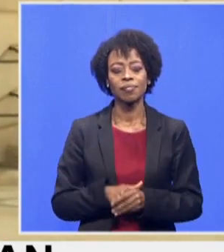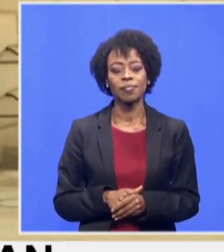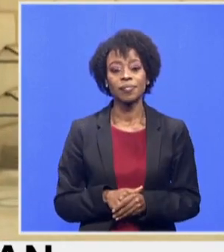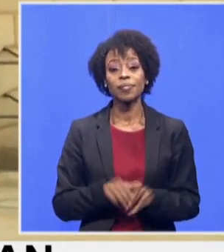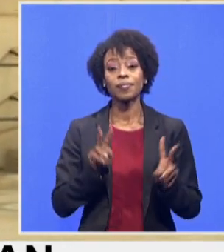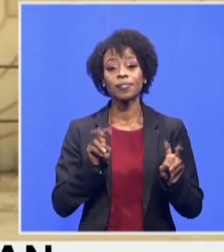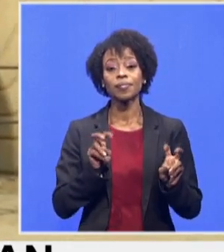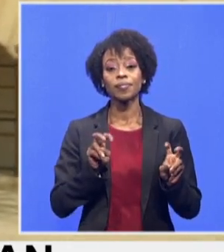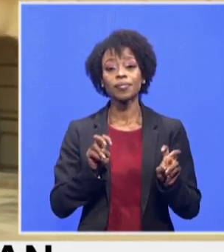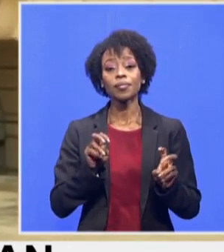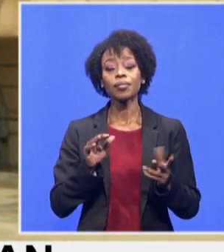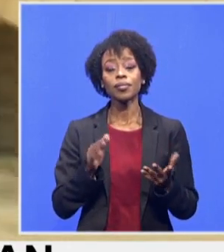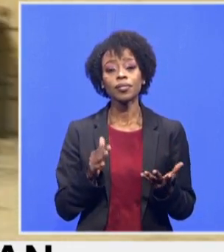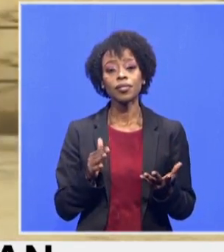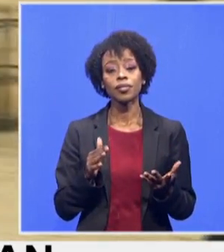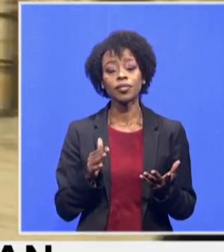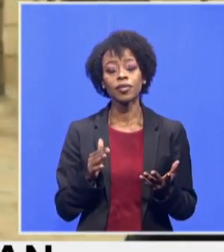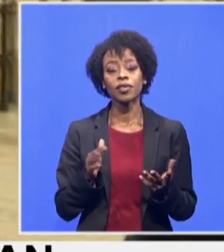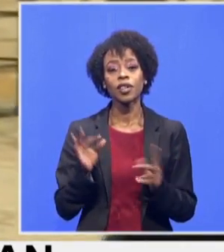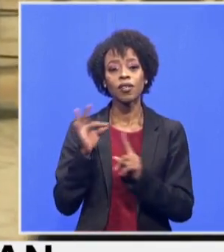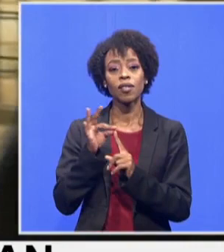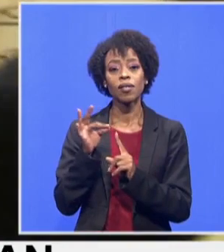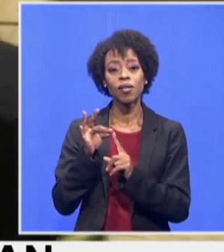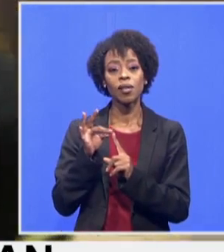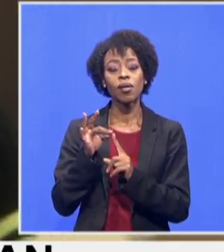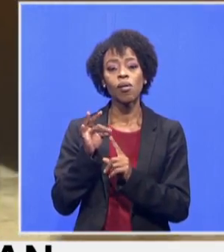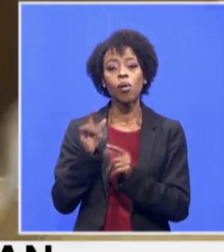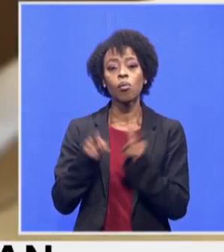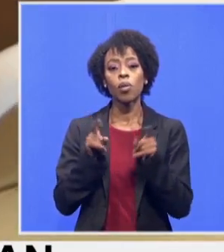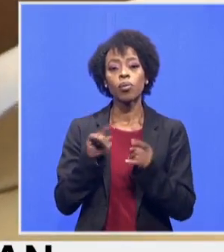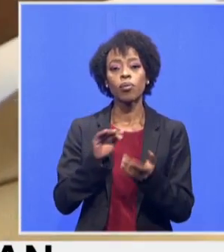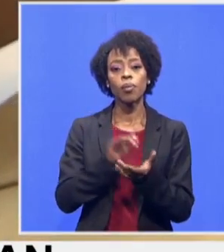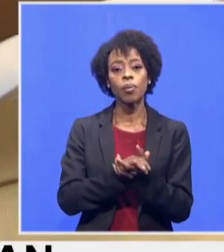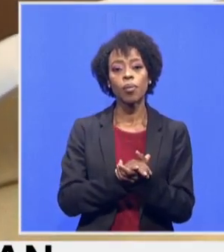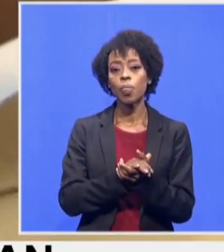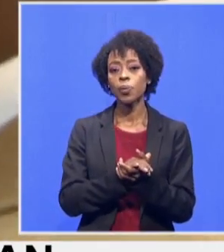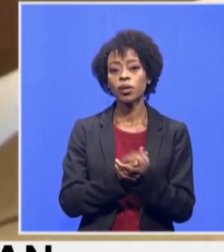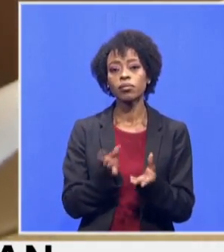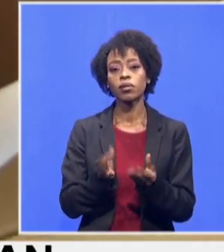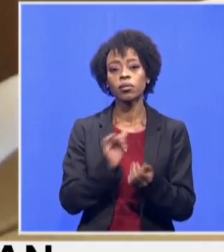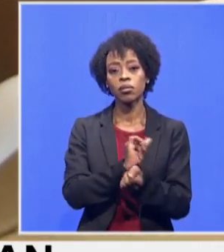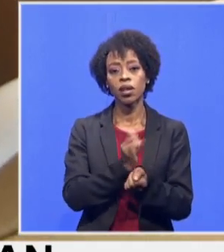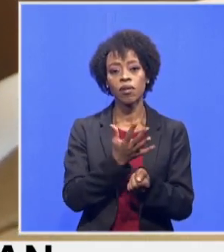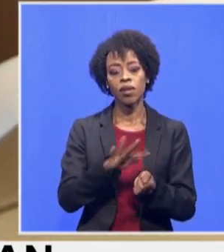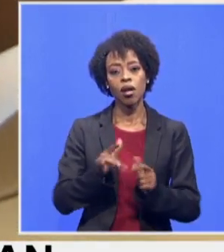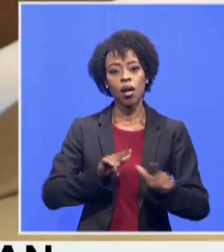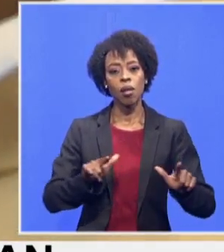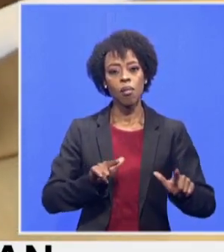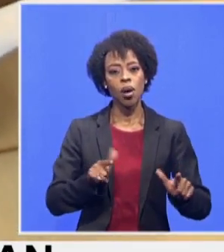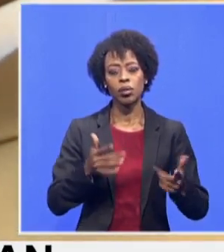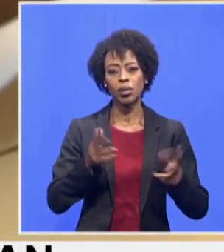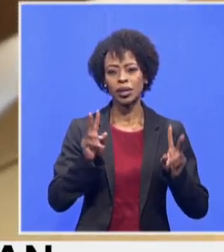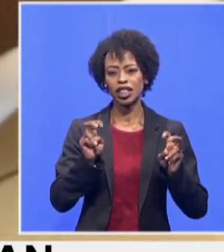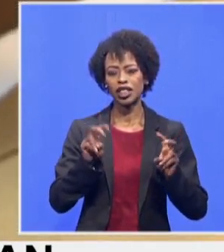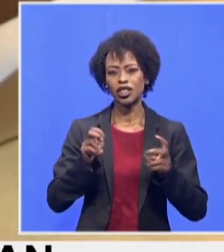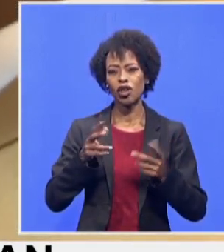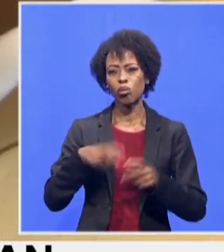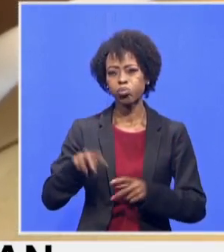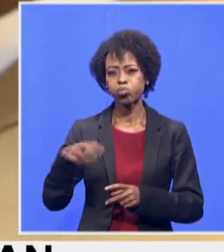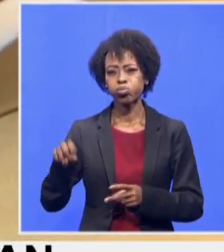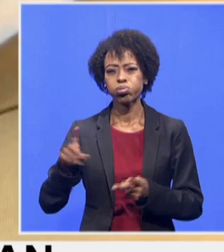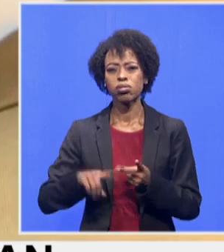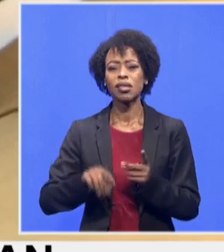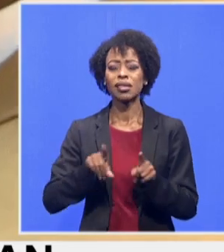issues of the Afghan nationals that were caught in Limpopo, what is the update on that particular case, particularly knowing on immigration issues and